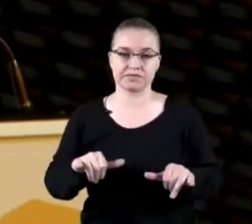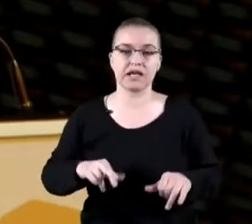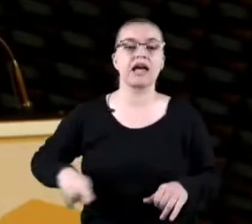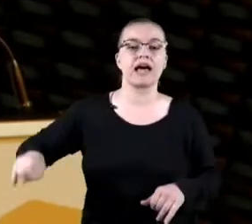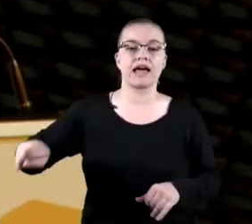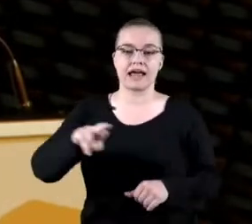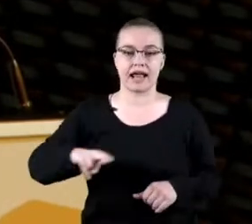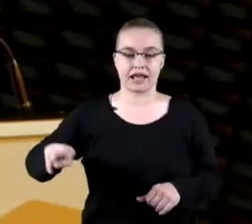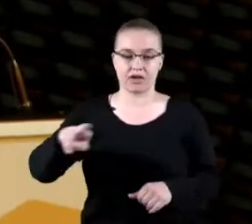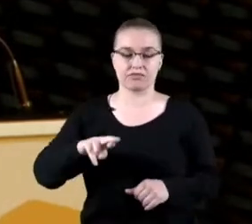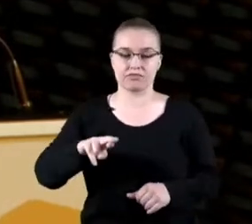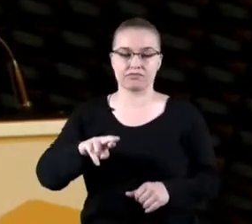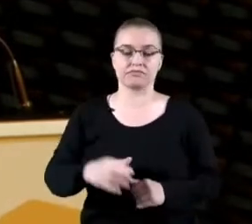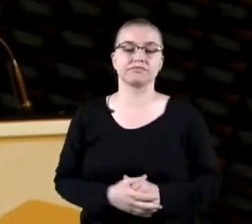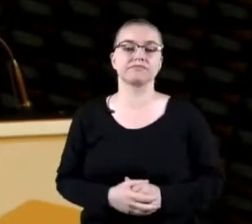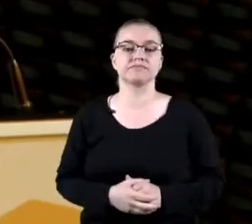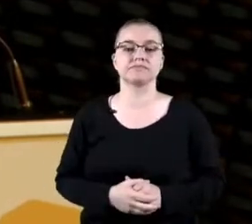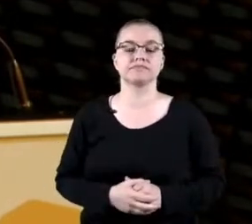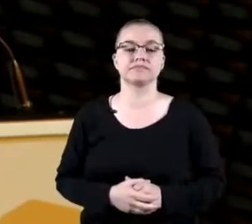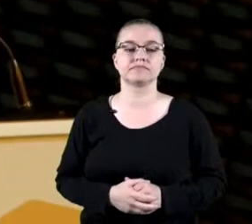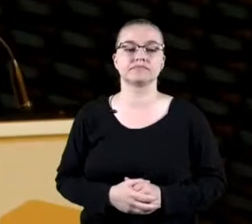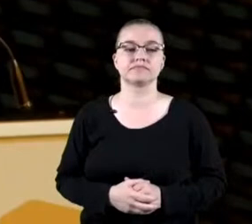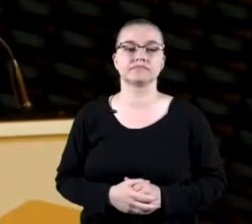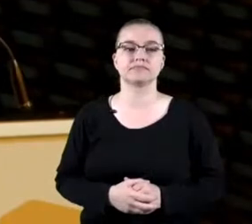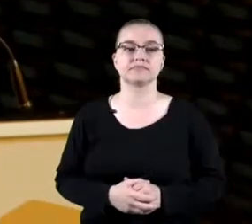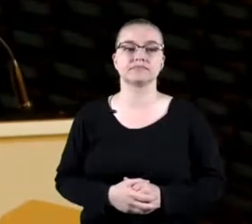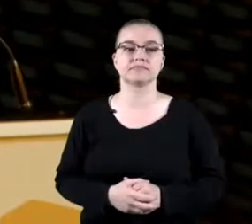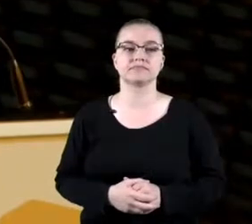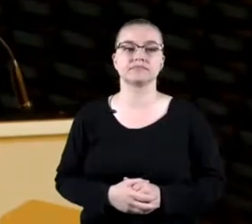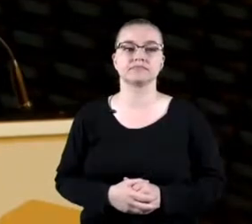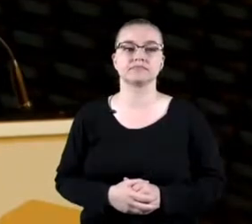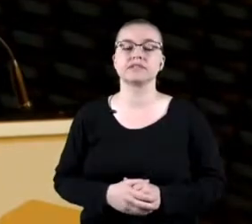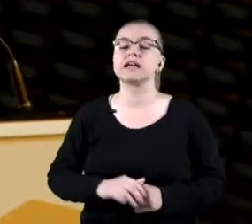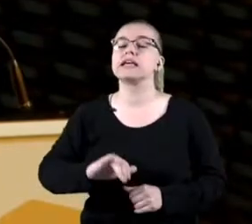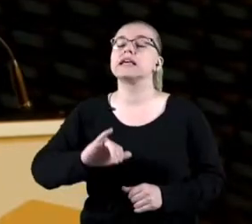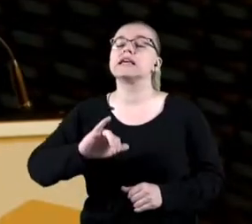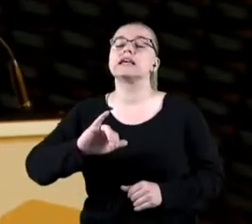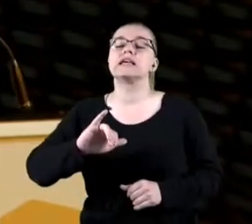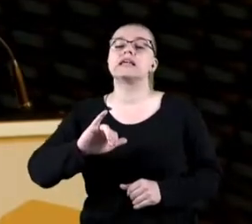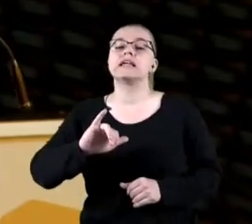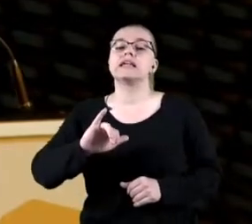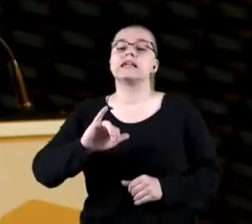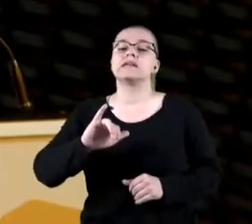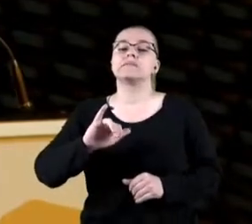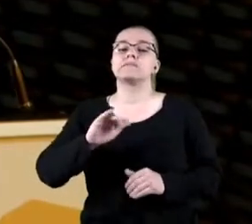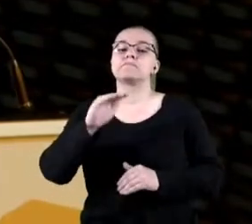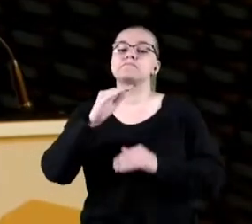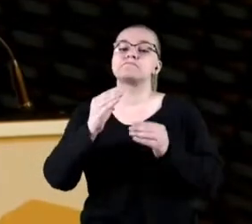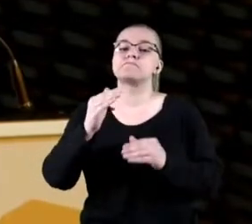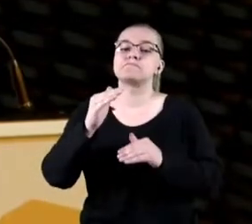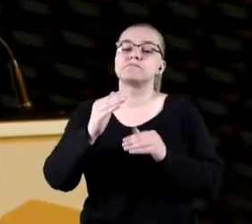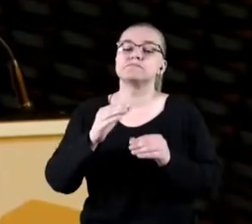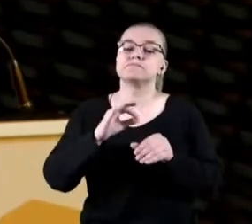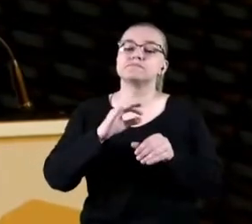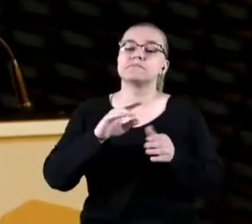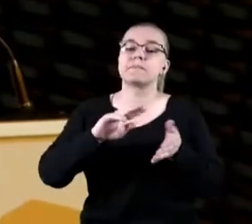develop building resilience strategies. So it's my pleasure to call to the